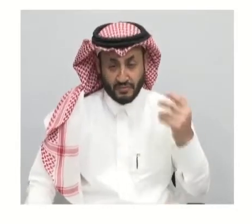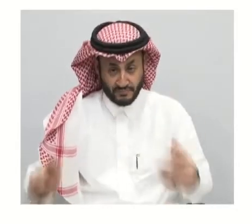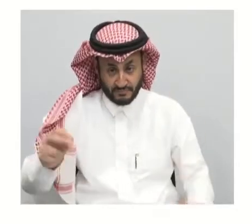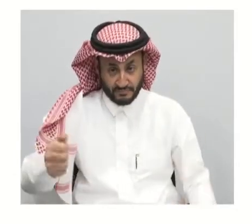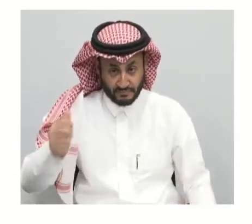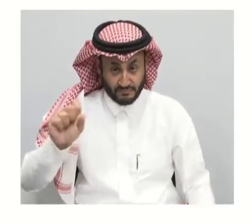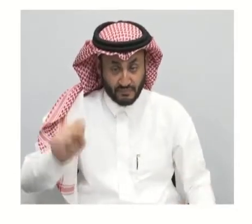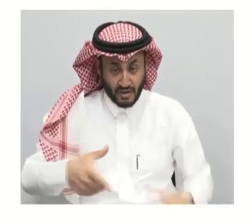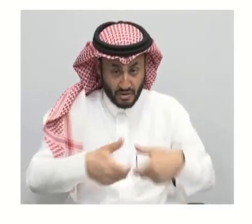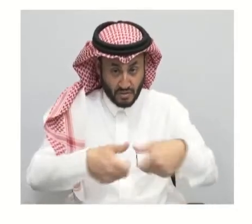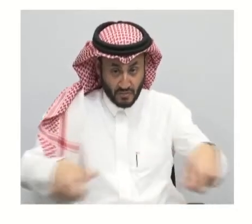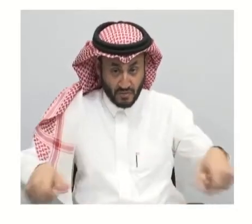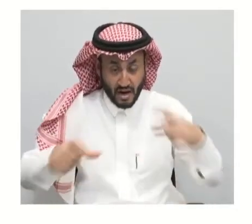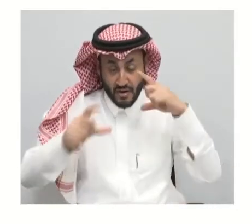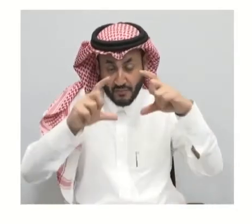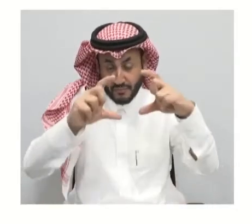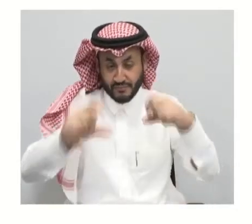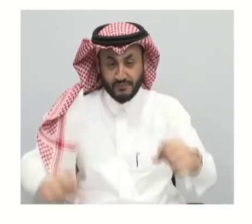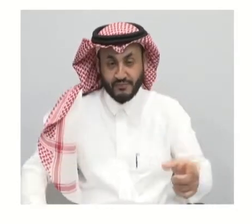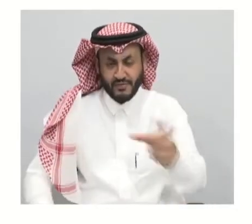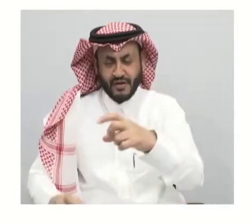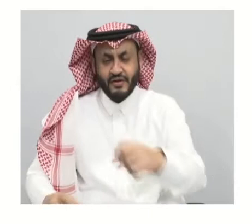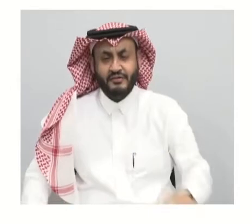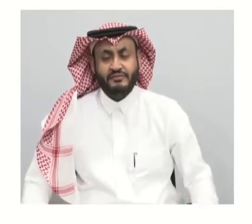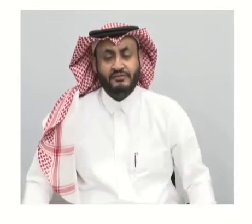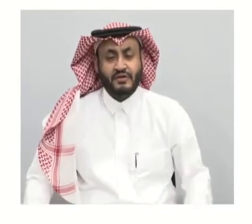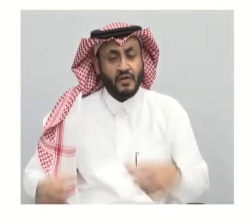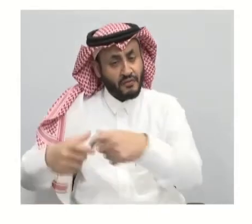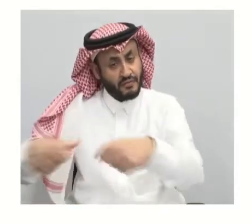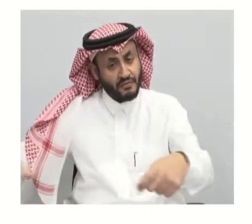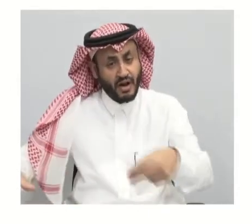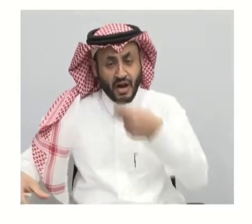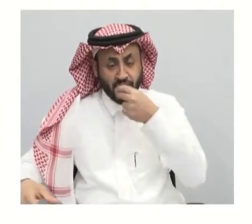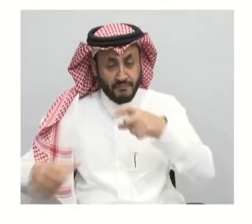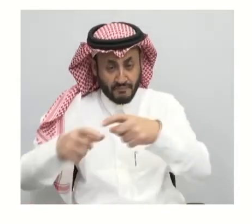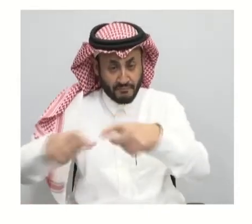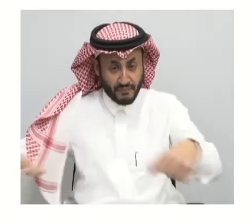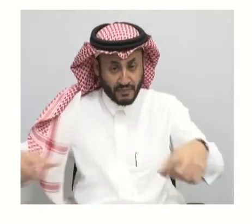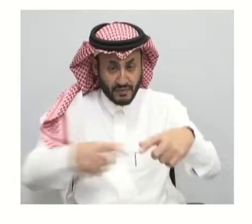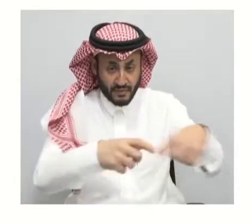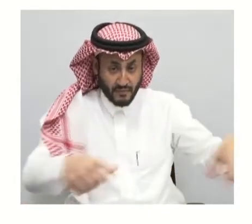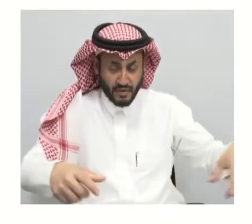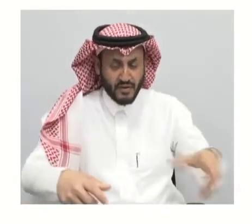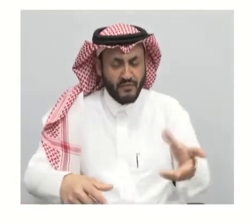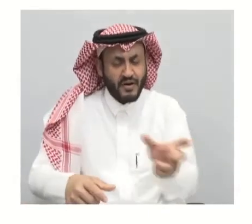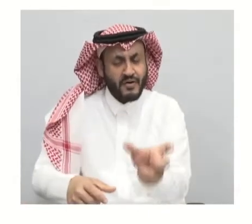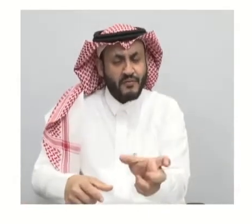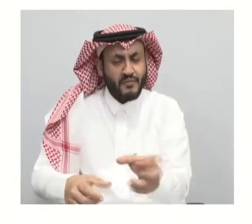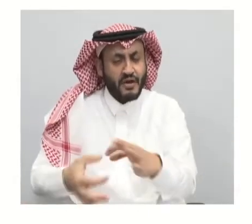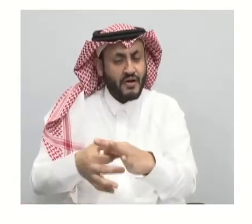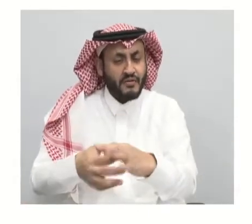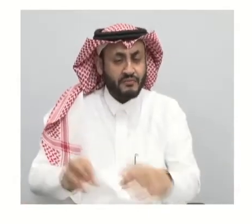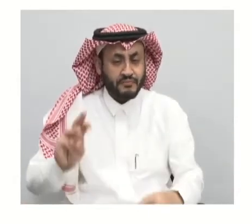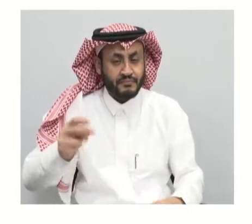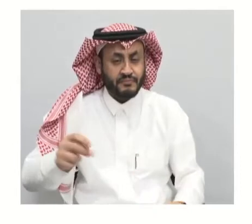we have a long. And here was eating. So which one are we going to use? Which one? Excellent. We will use